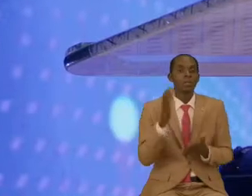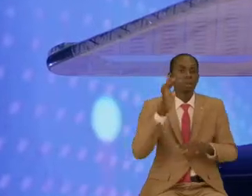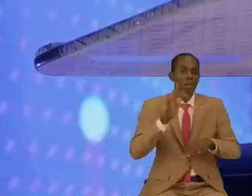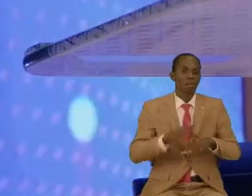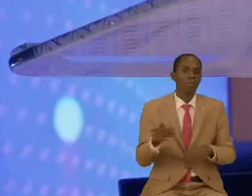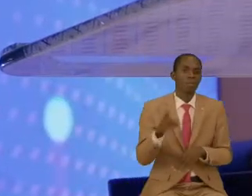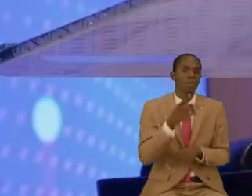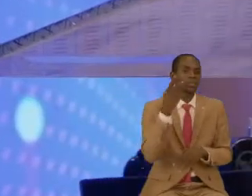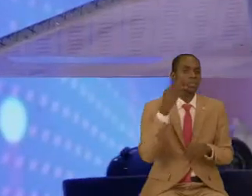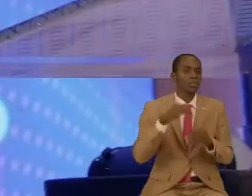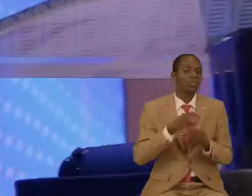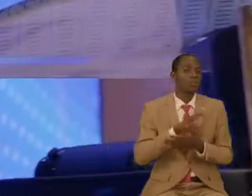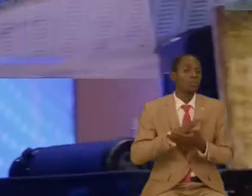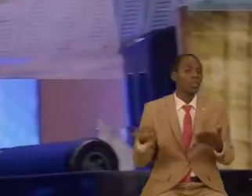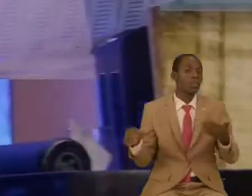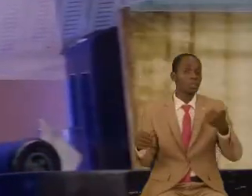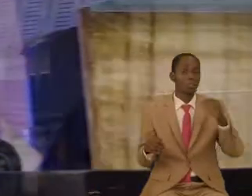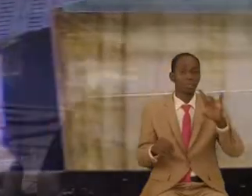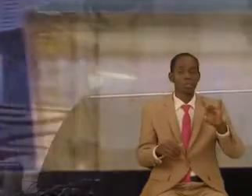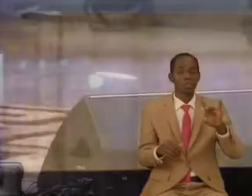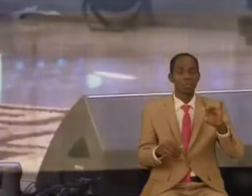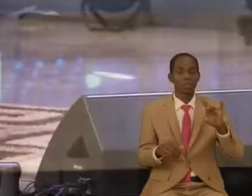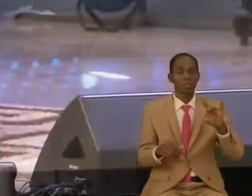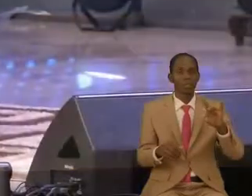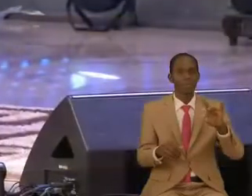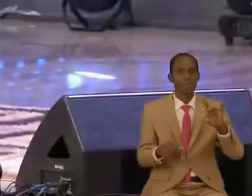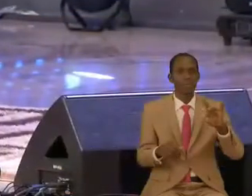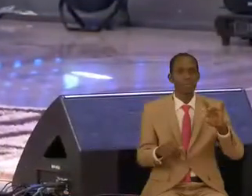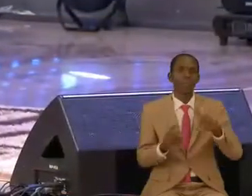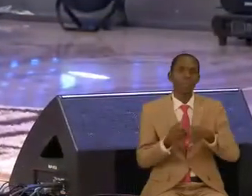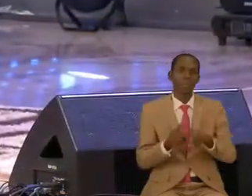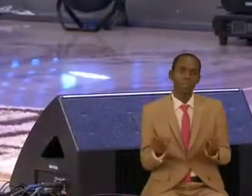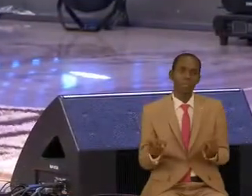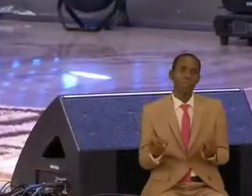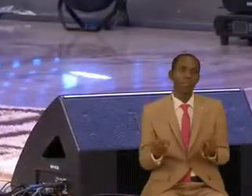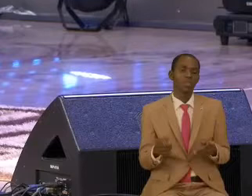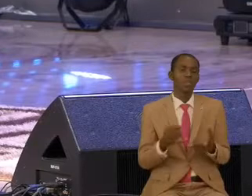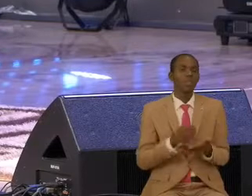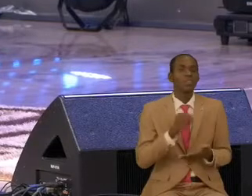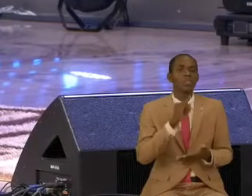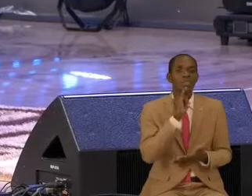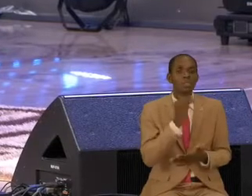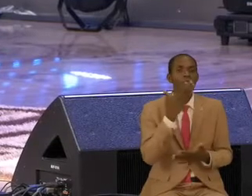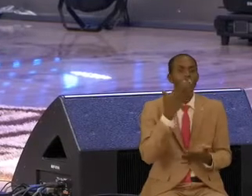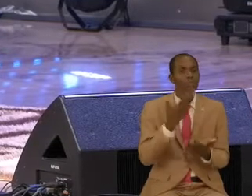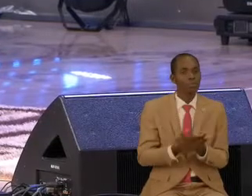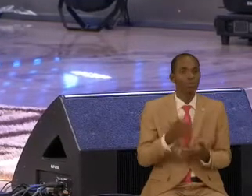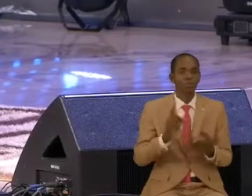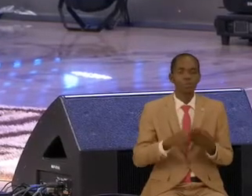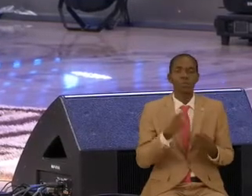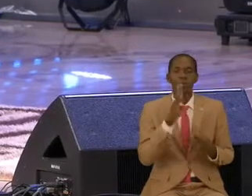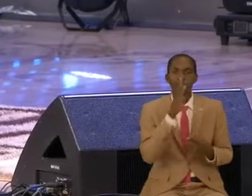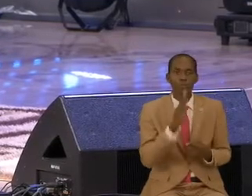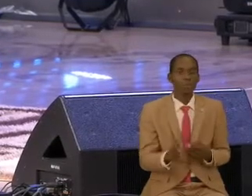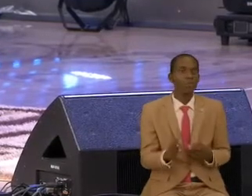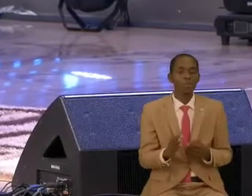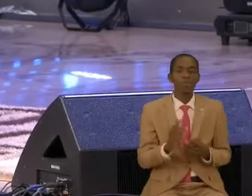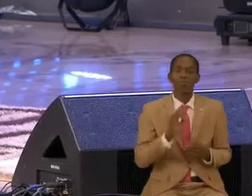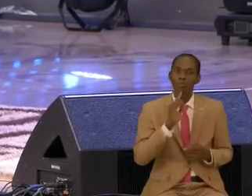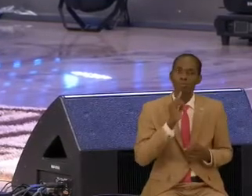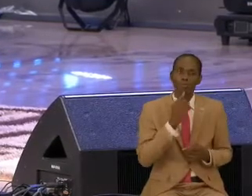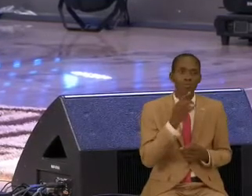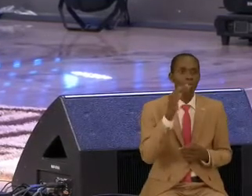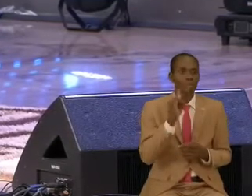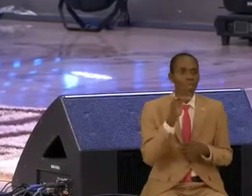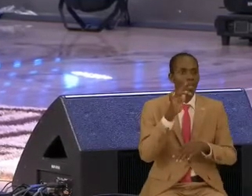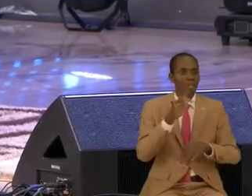verse 18. In verse 18 it says, but it's good to be zealously affected